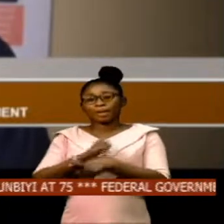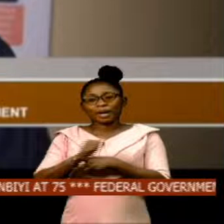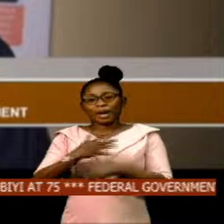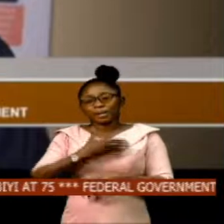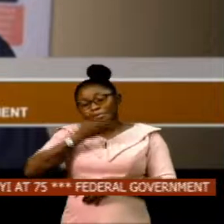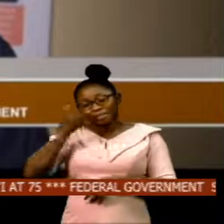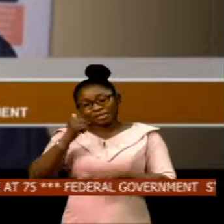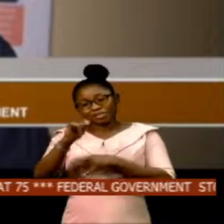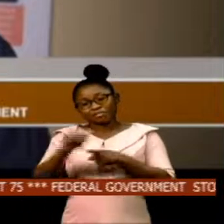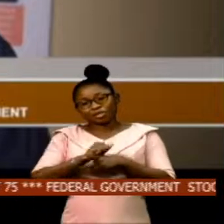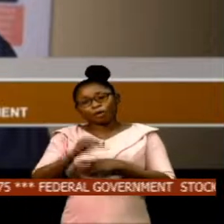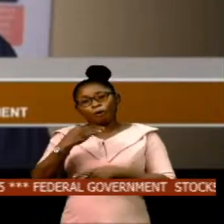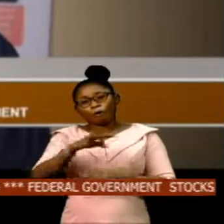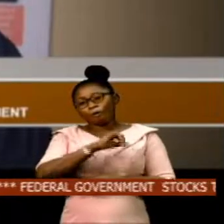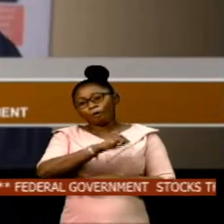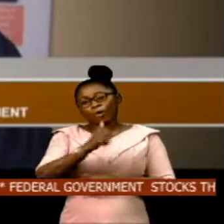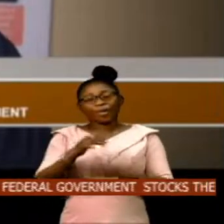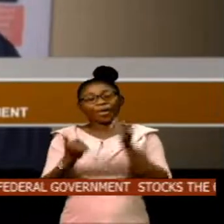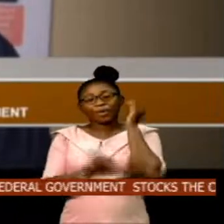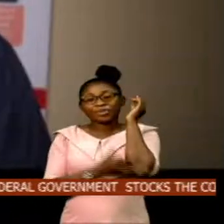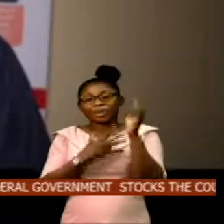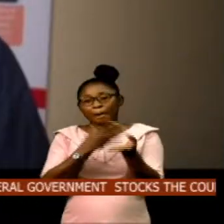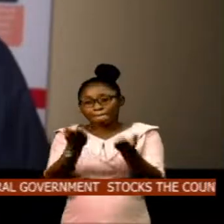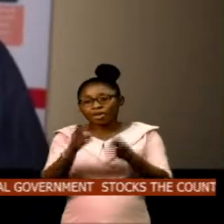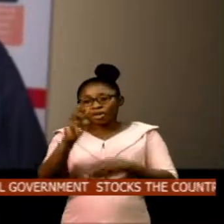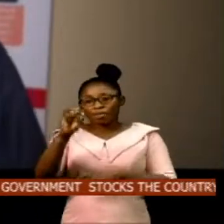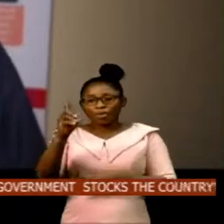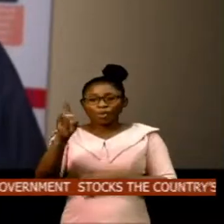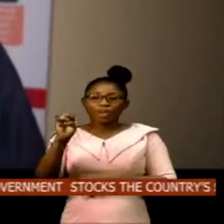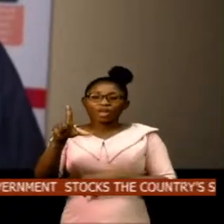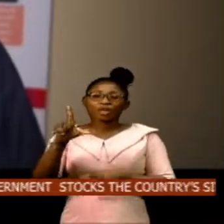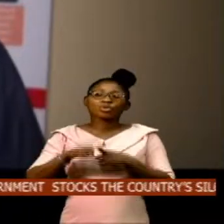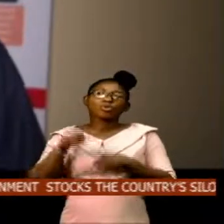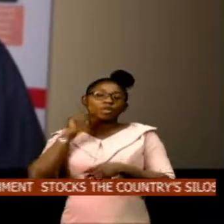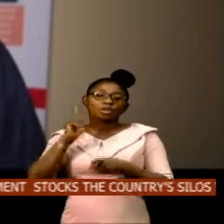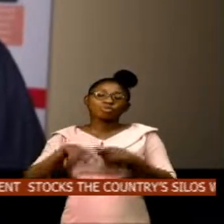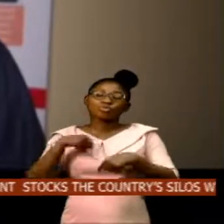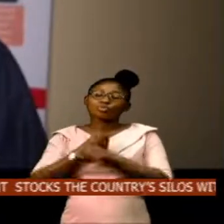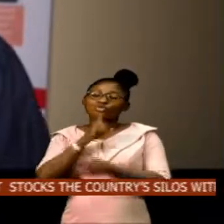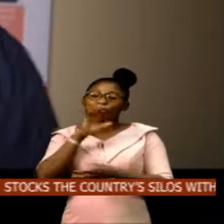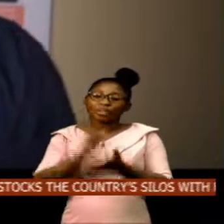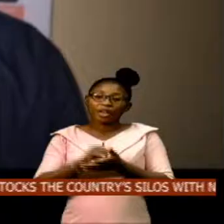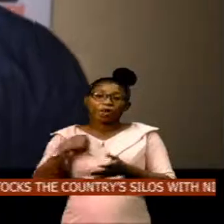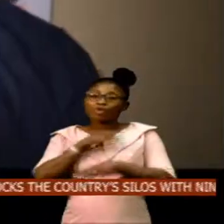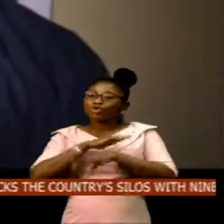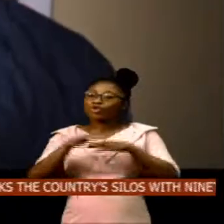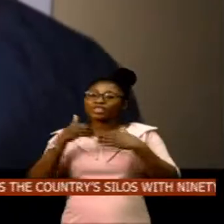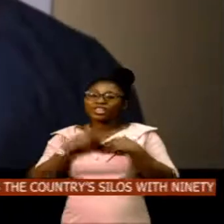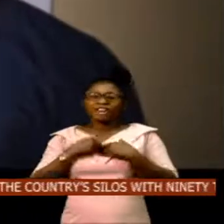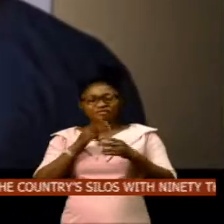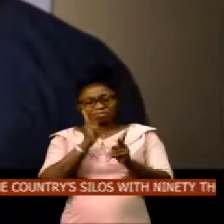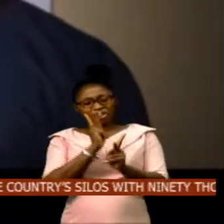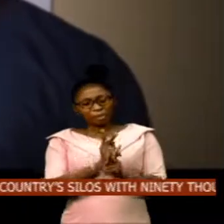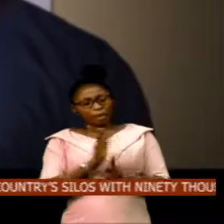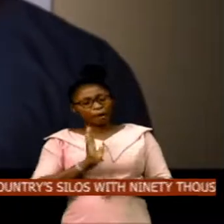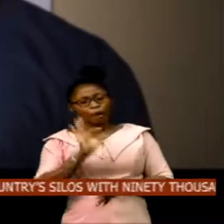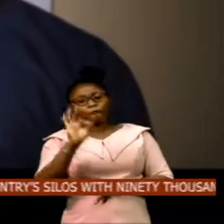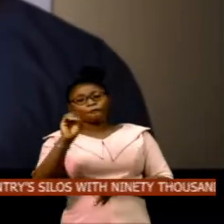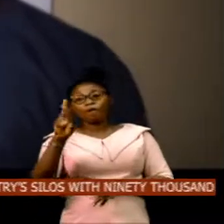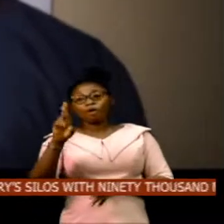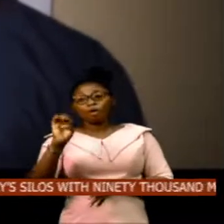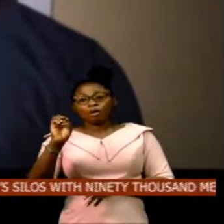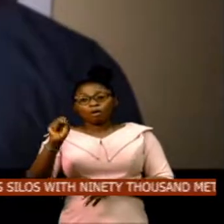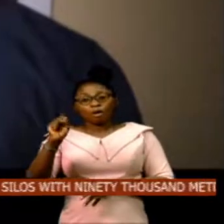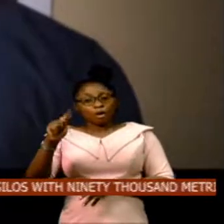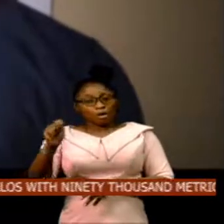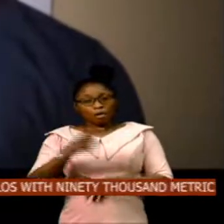practices of other countries and bring the model to Nigeria to ensure that we do not just preserve forests, but we get